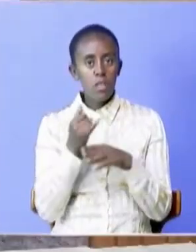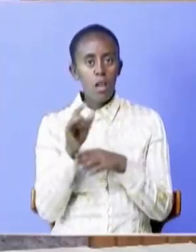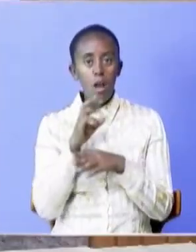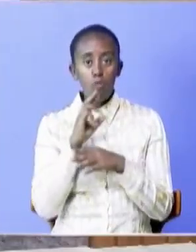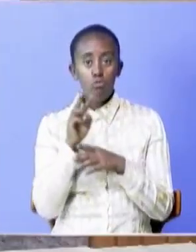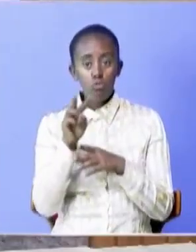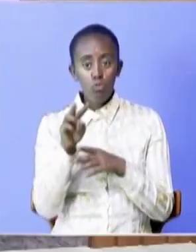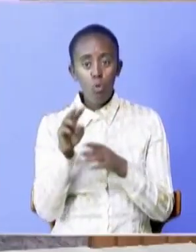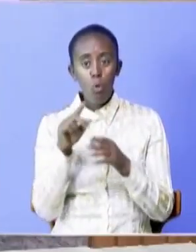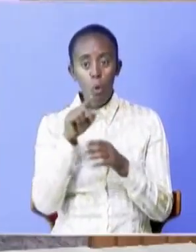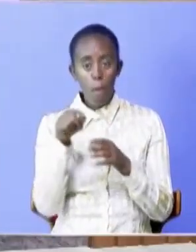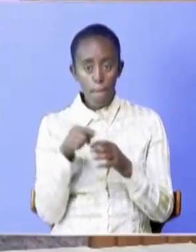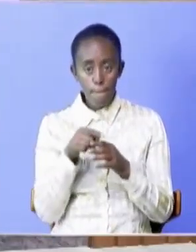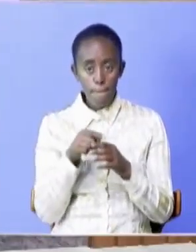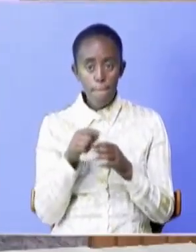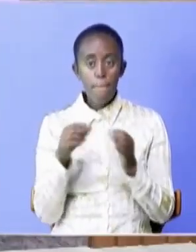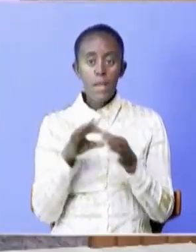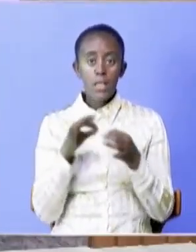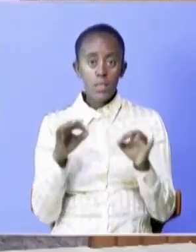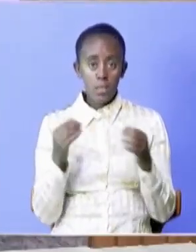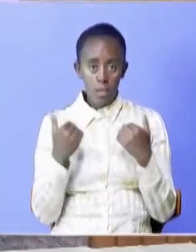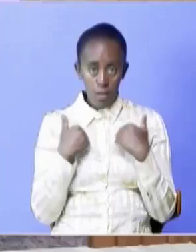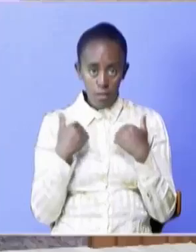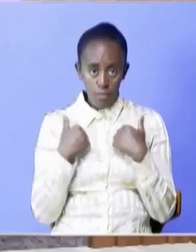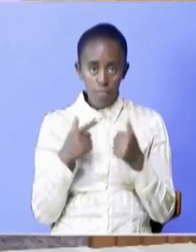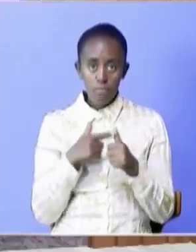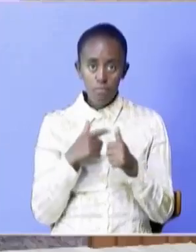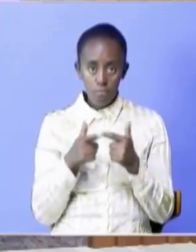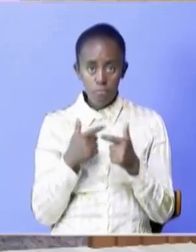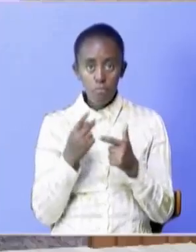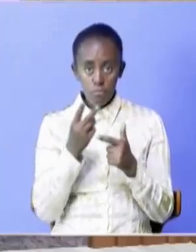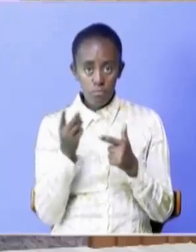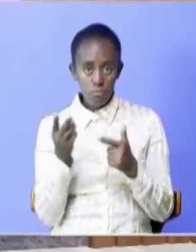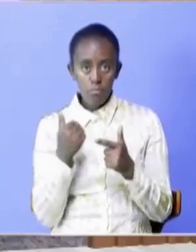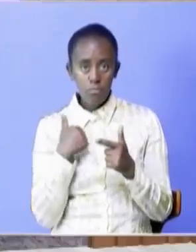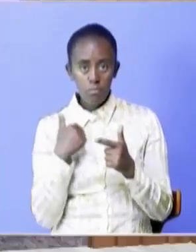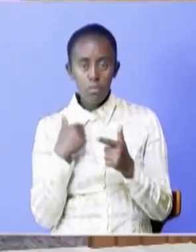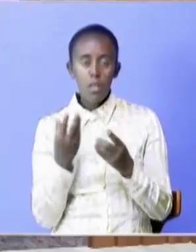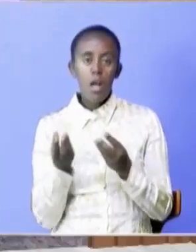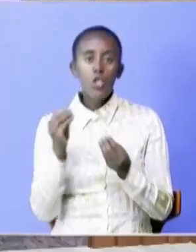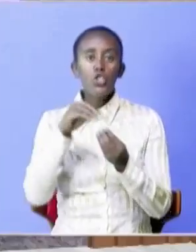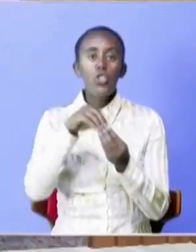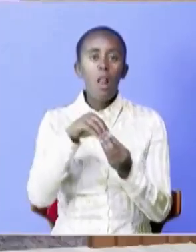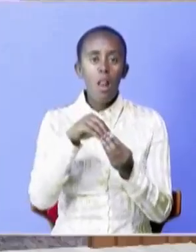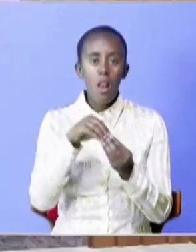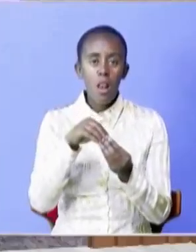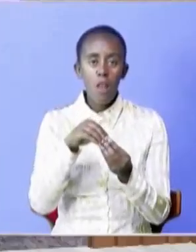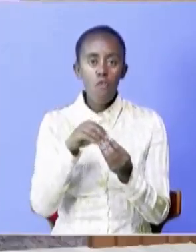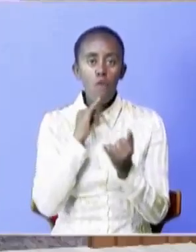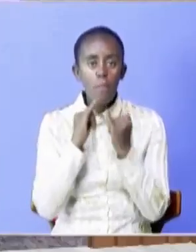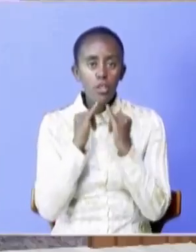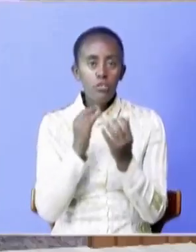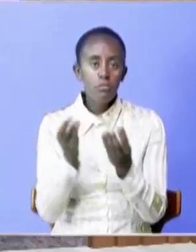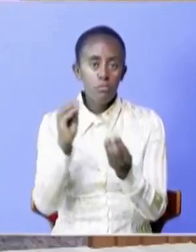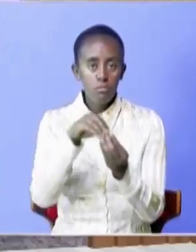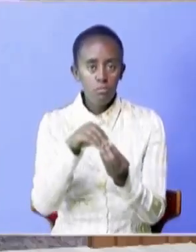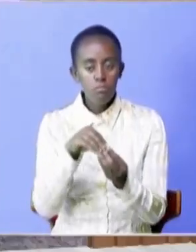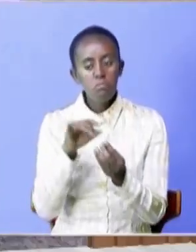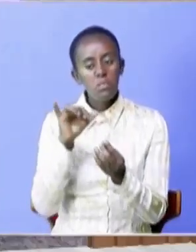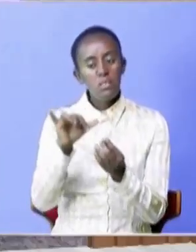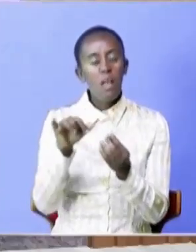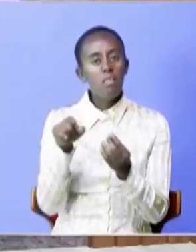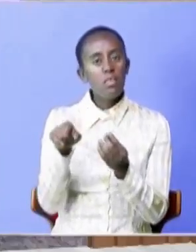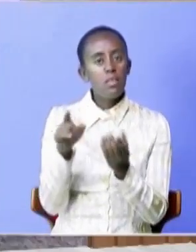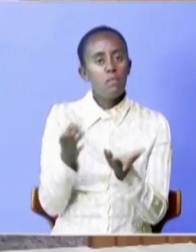commas in a sentence, and an additional information is added, so that